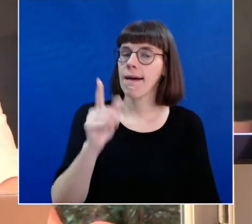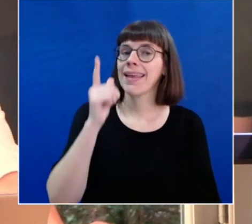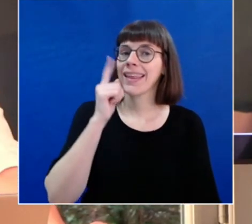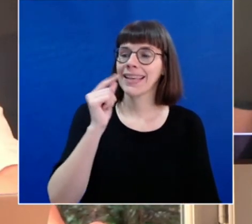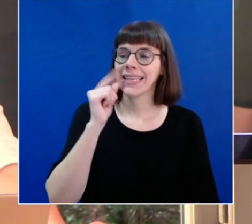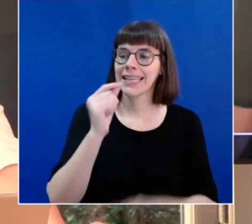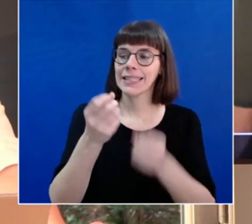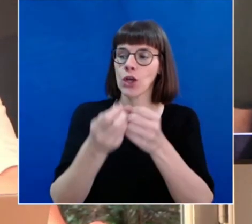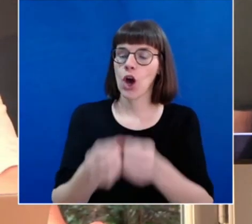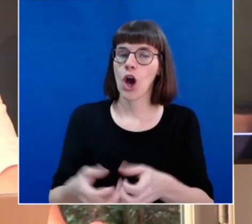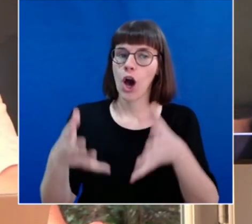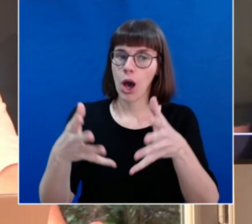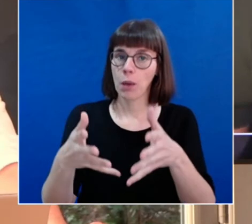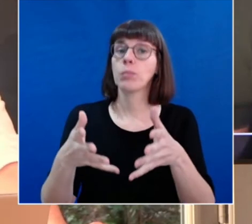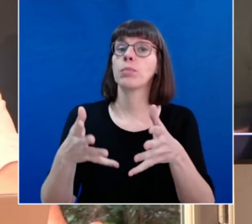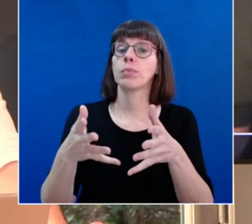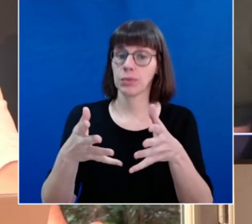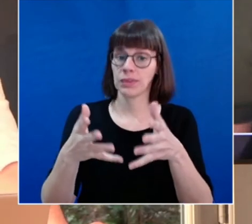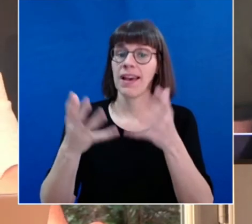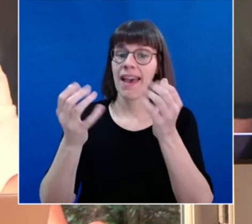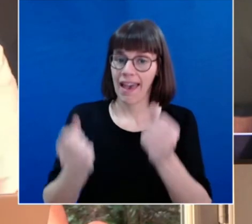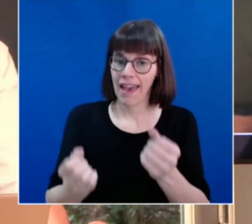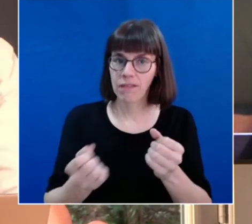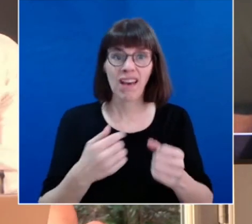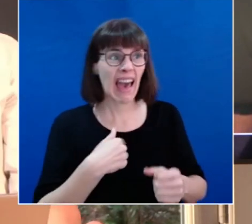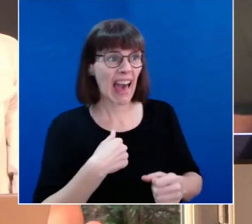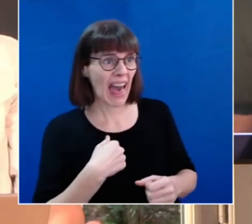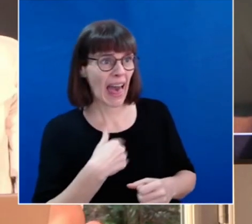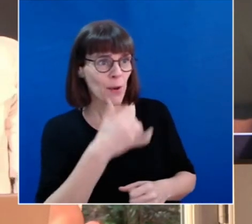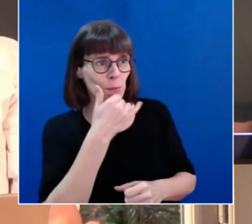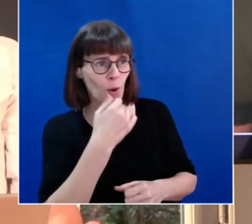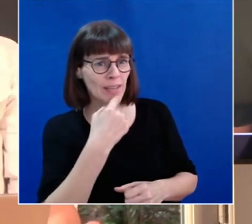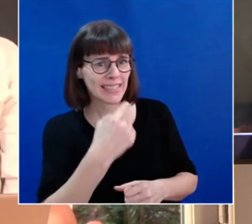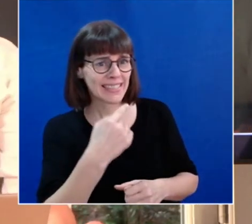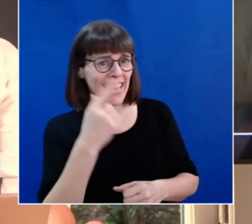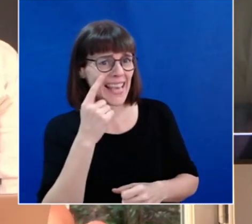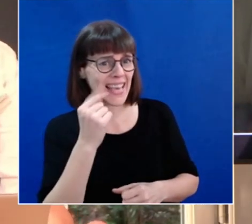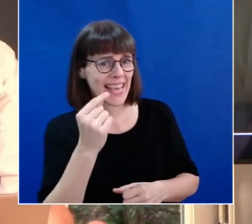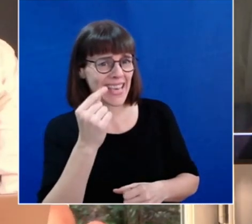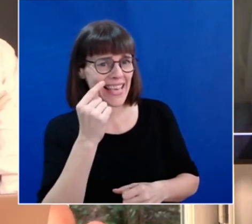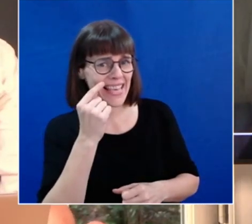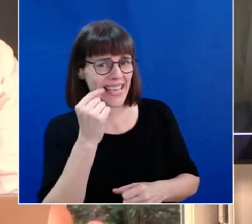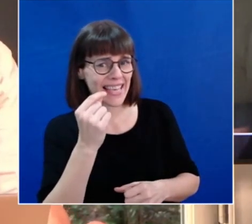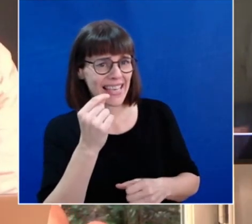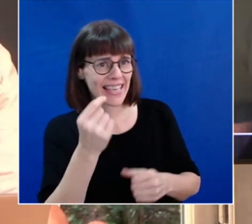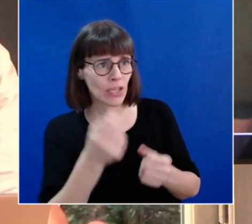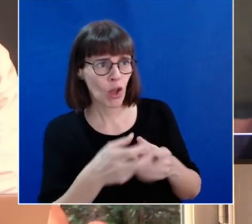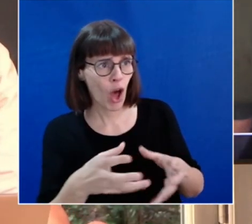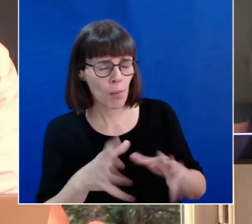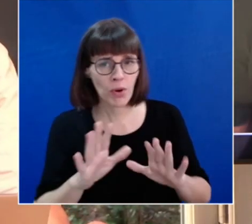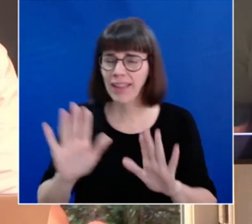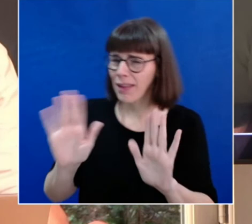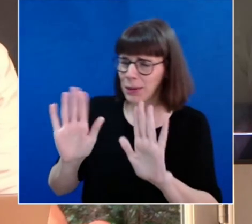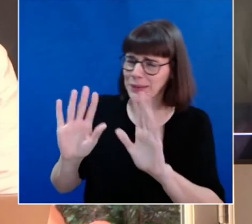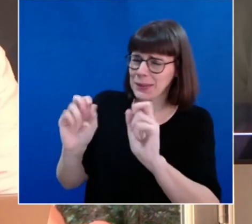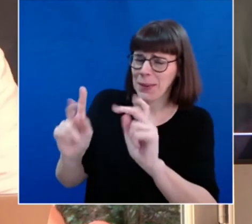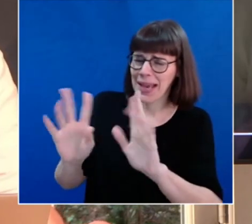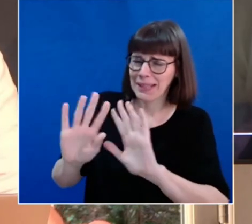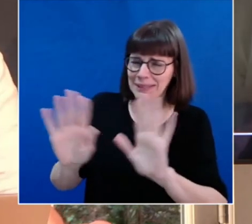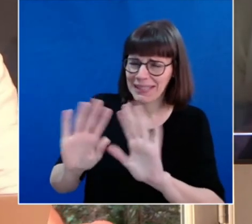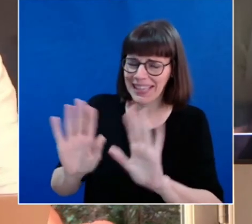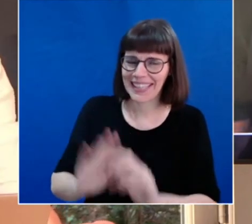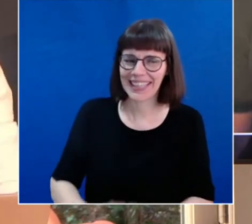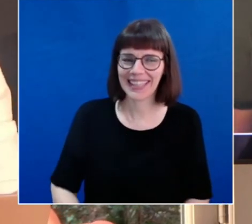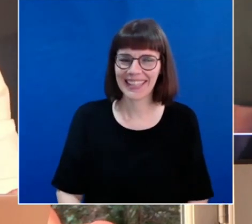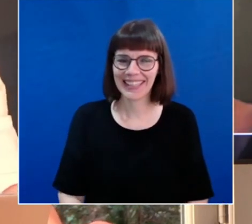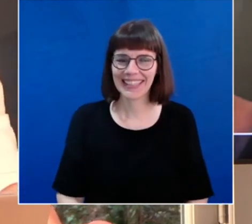is an X linter. Did I say GitLab? You said GitLab, yeah, it's okay. I thought